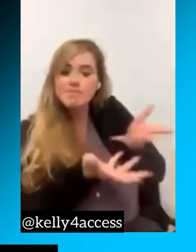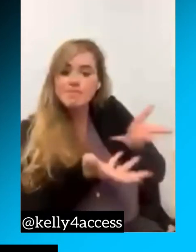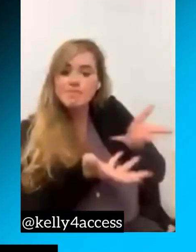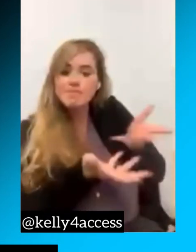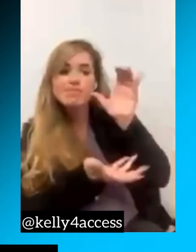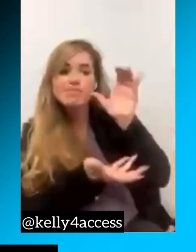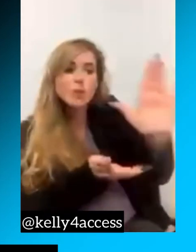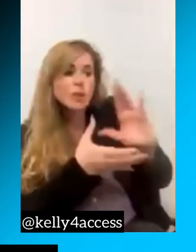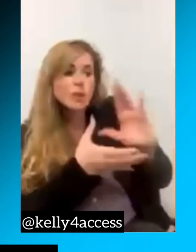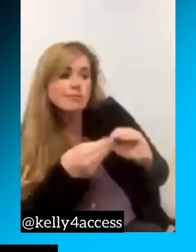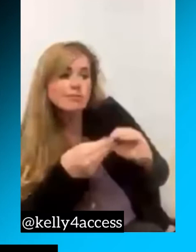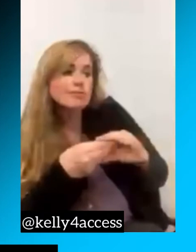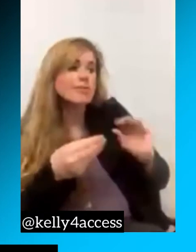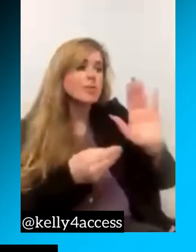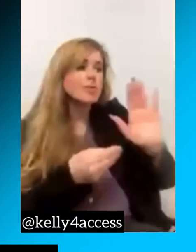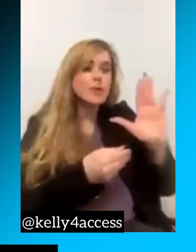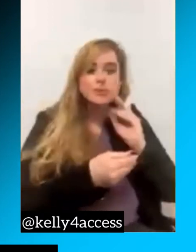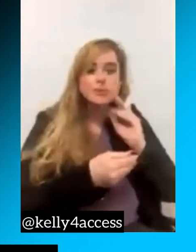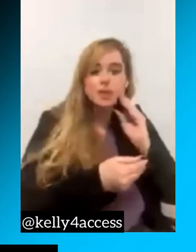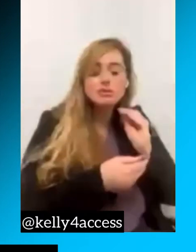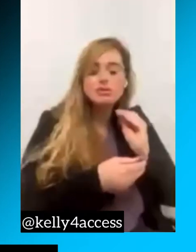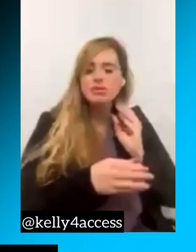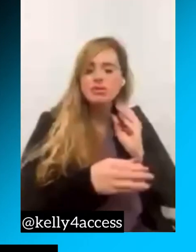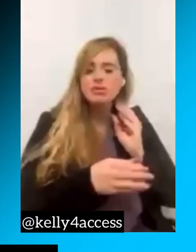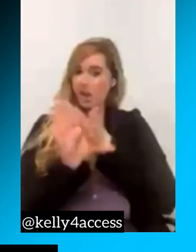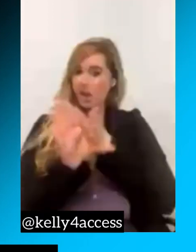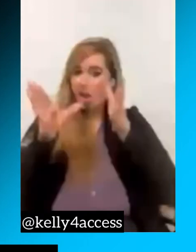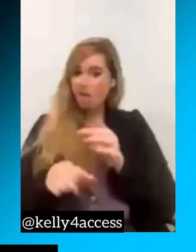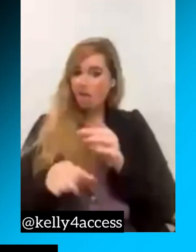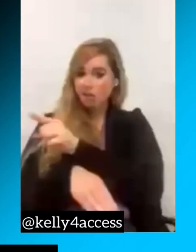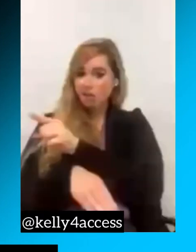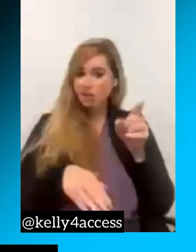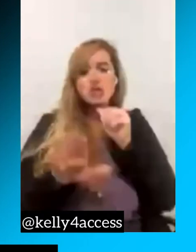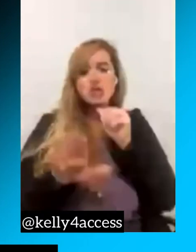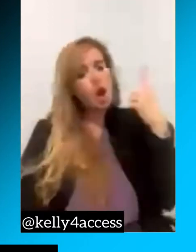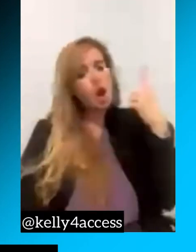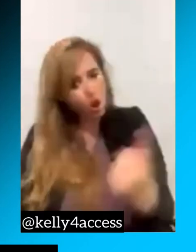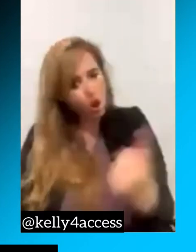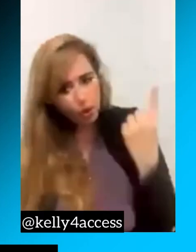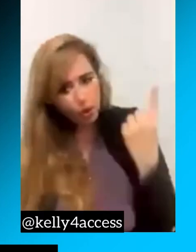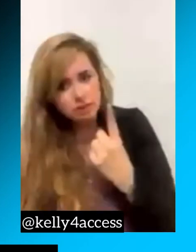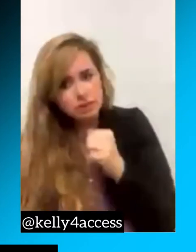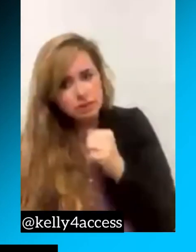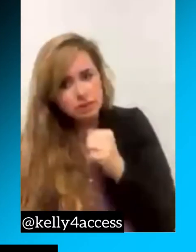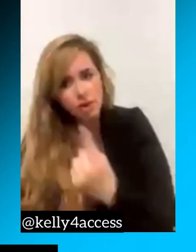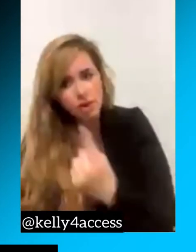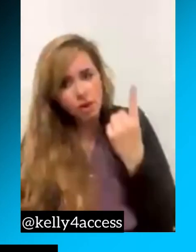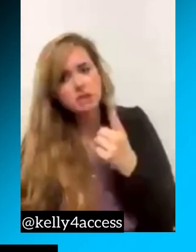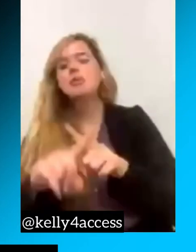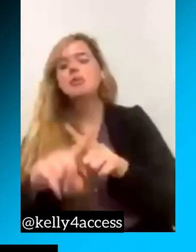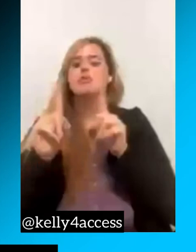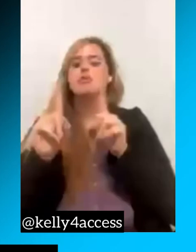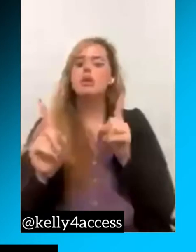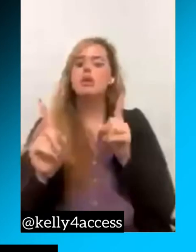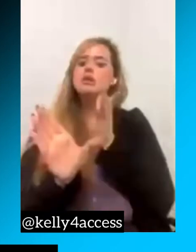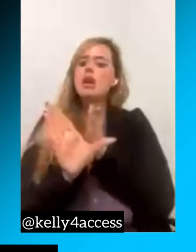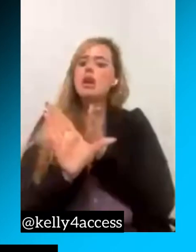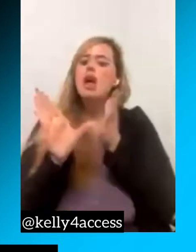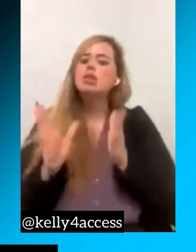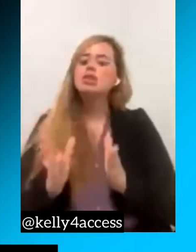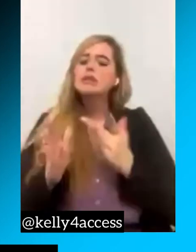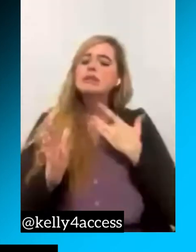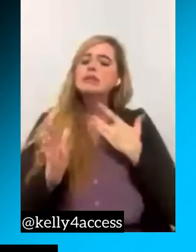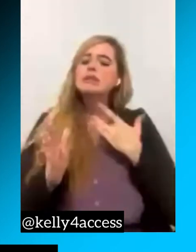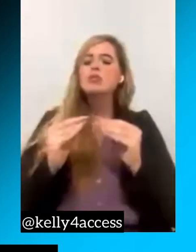in their life, versus psychology tends to be, not all the time, but it tends to be more pathologizing, meaning, how do I fix